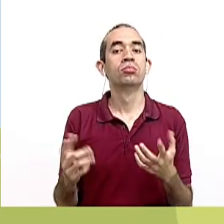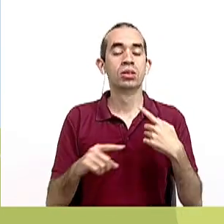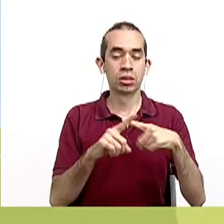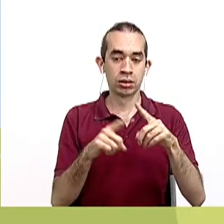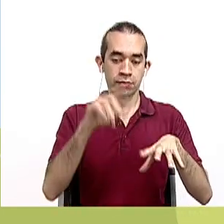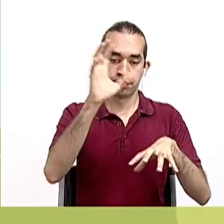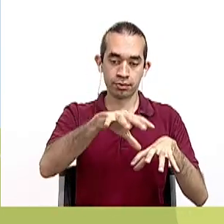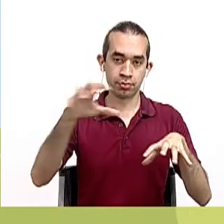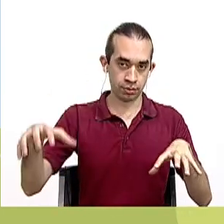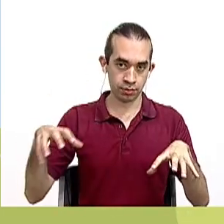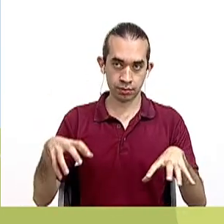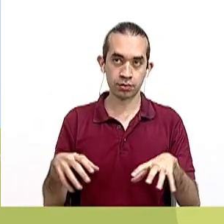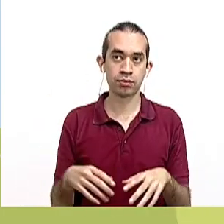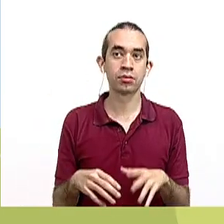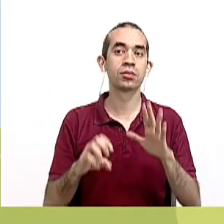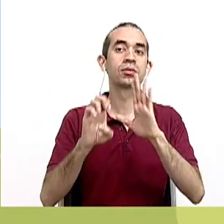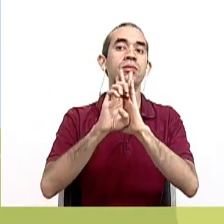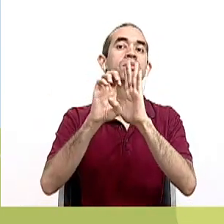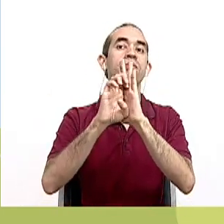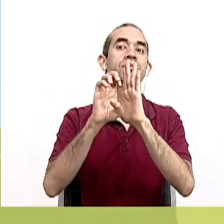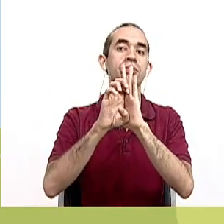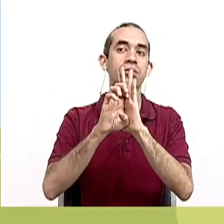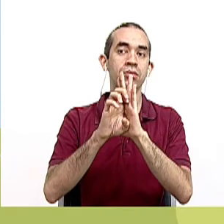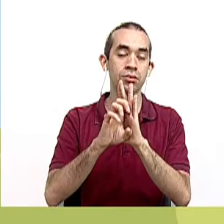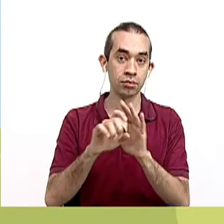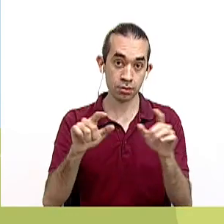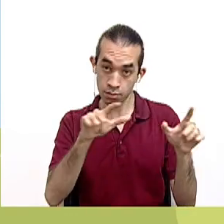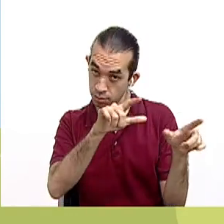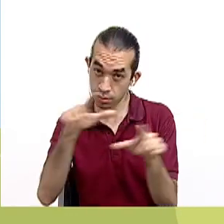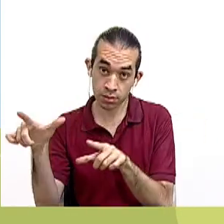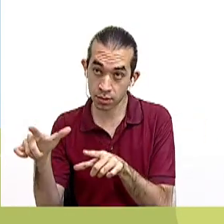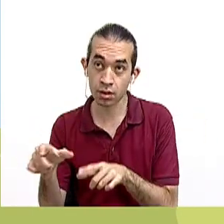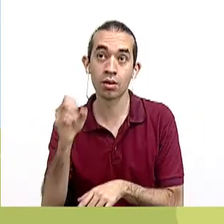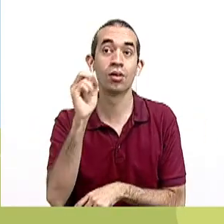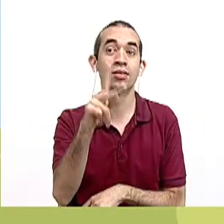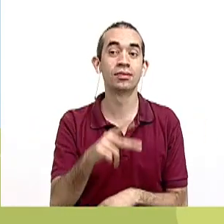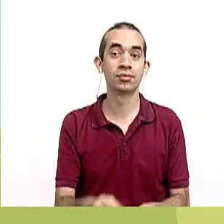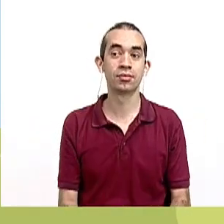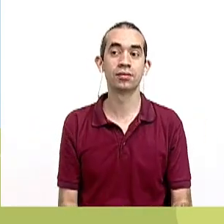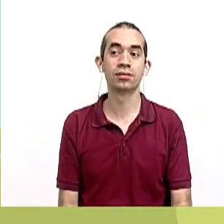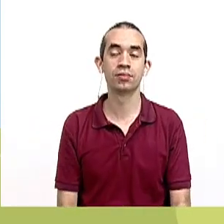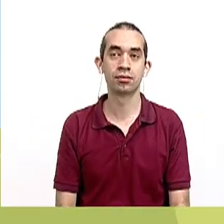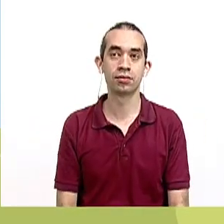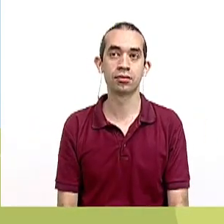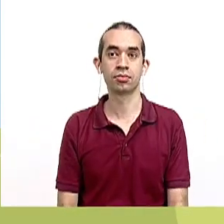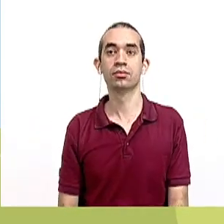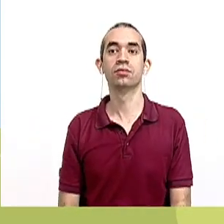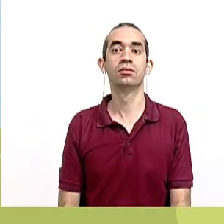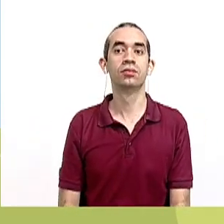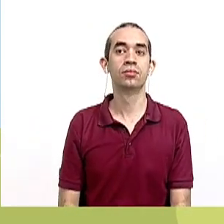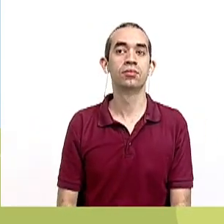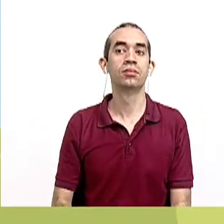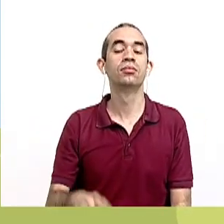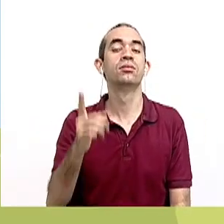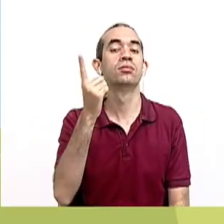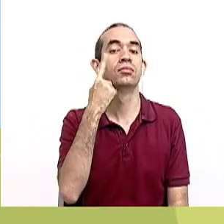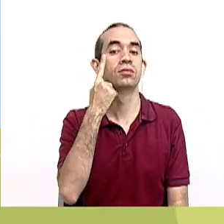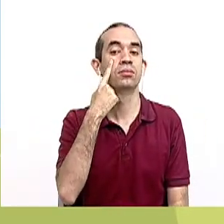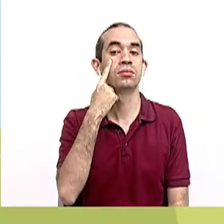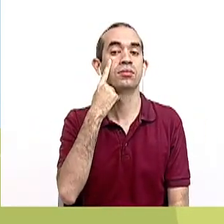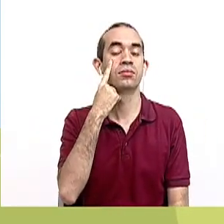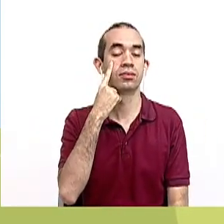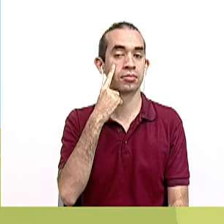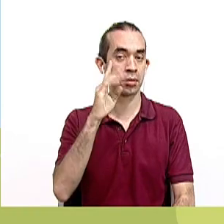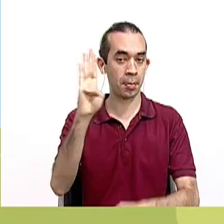different positions. For example, are you ready? Okay, so let's do this. Put the